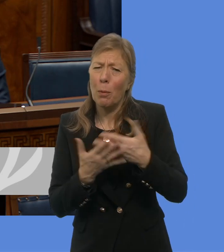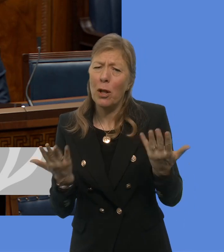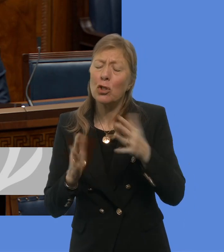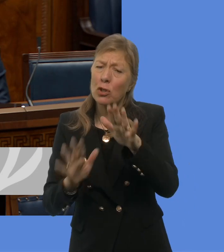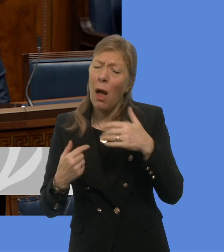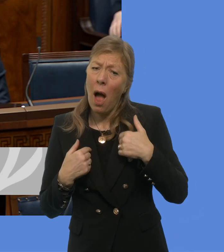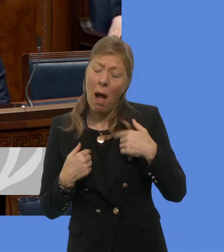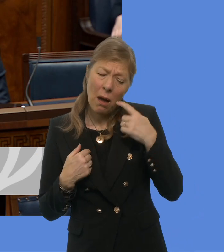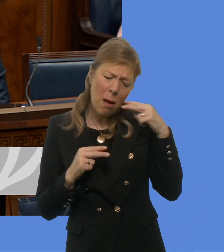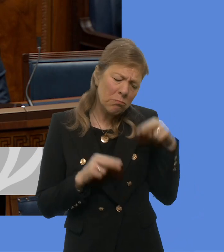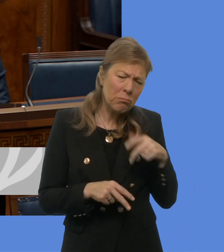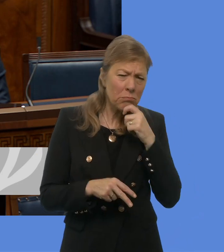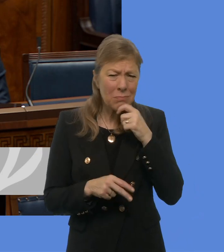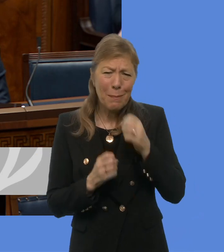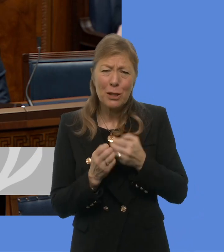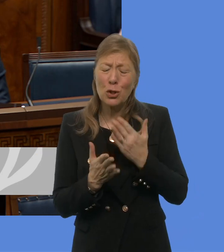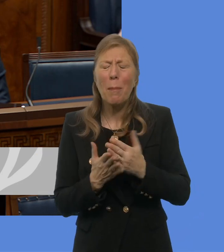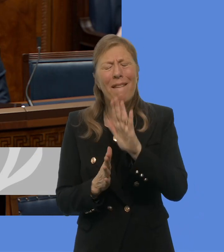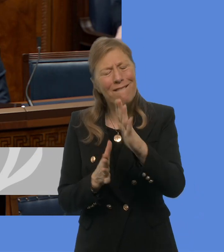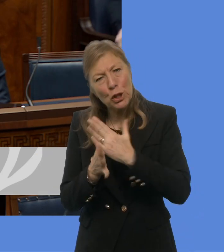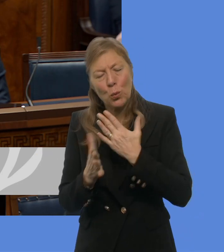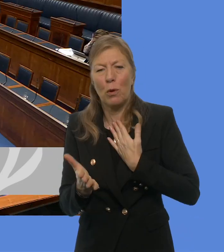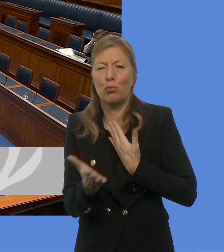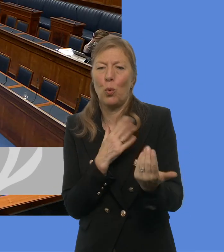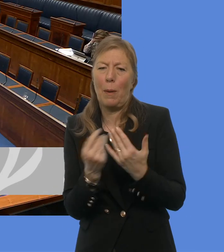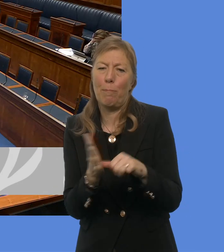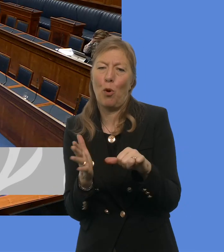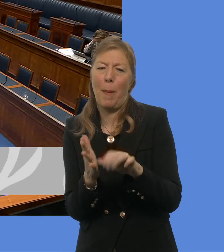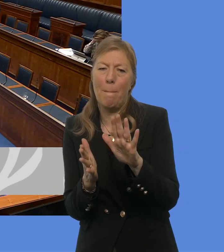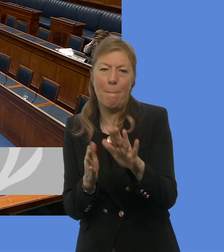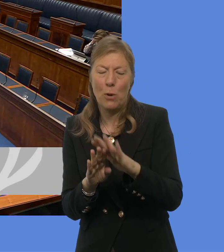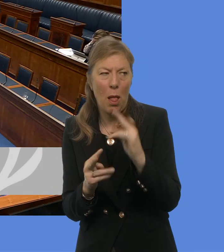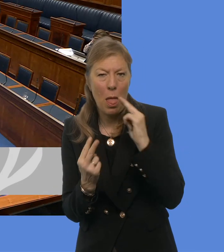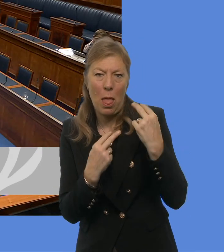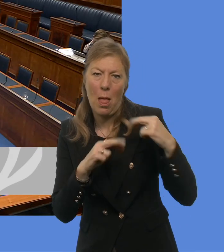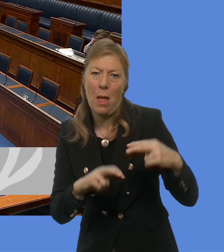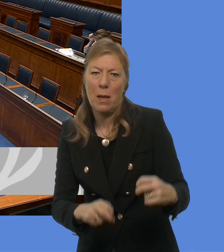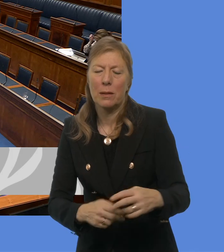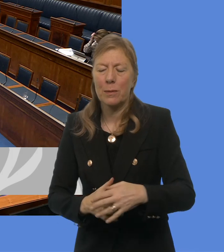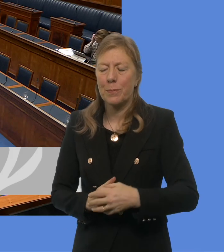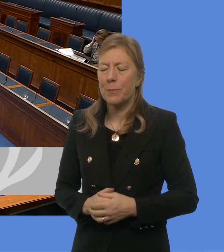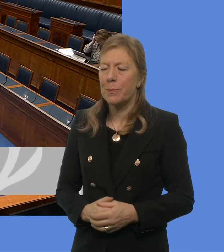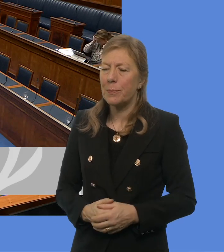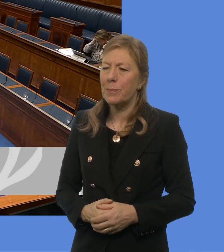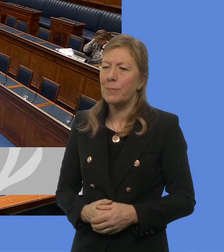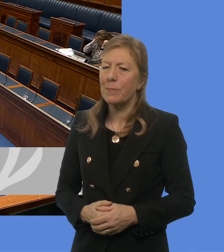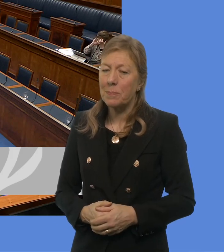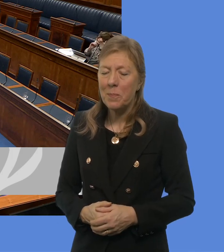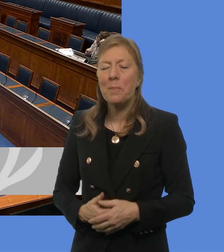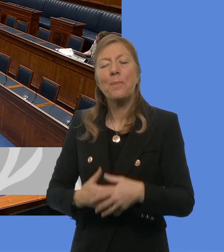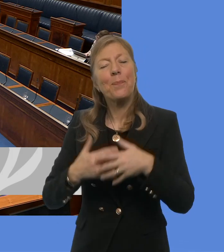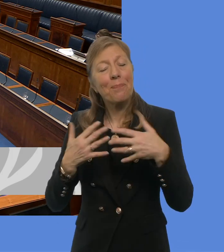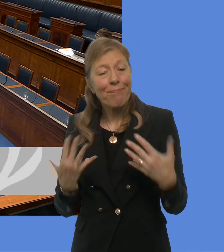that, but let's get the thing fixed first. Carl. Minister, leaving aside the obvious fact that nobody should be forced to pay